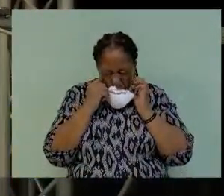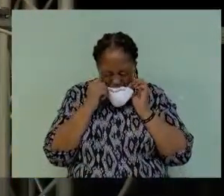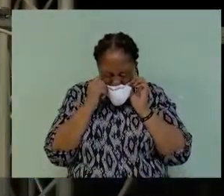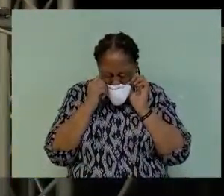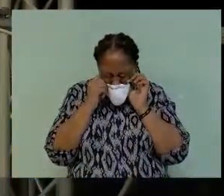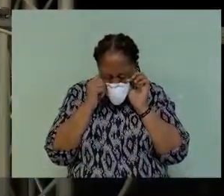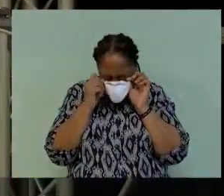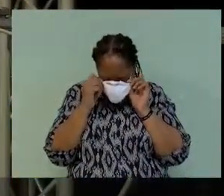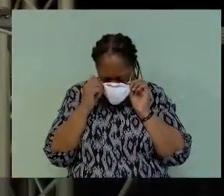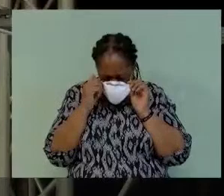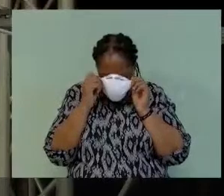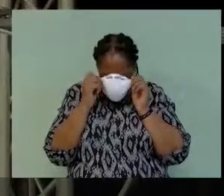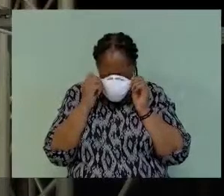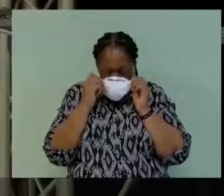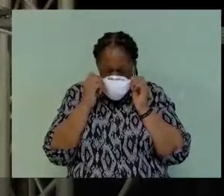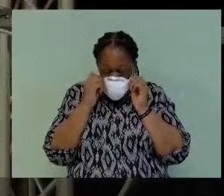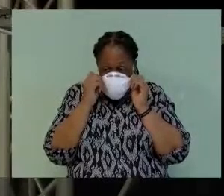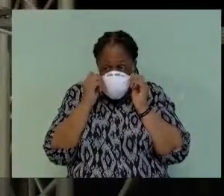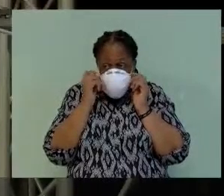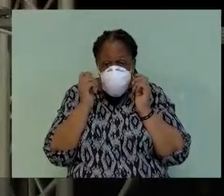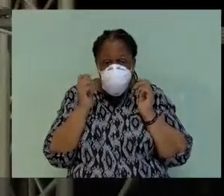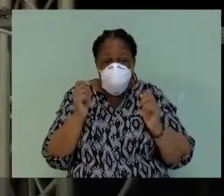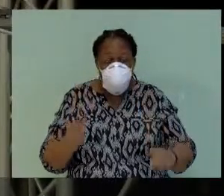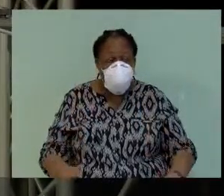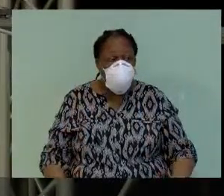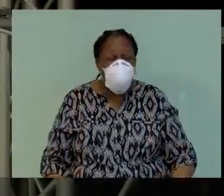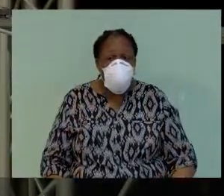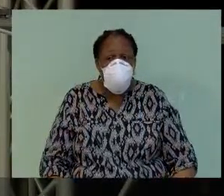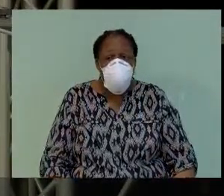Thank you very much, Attorney General.